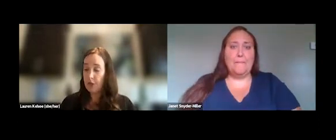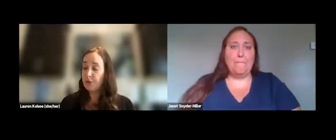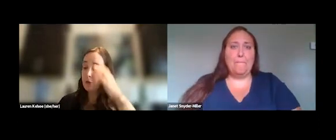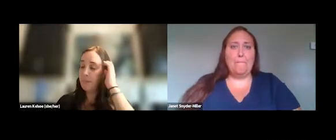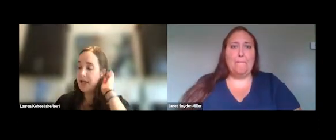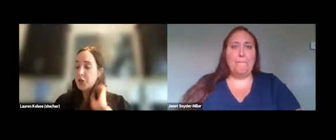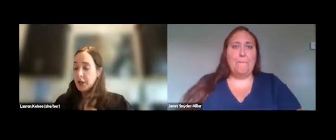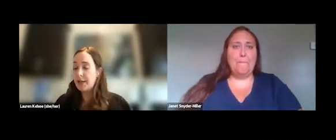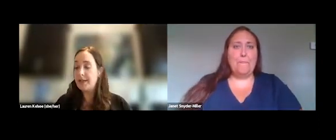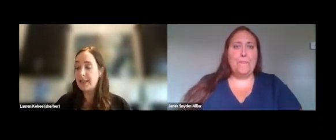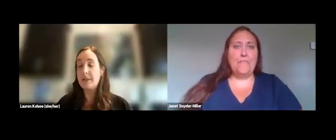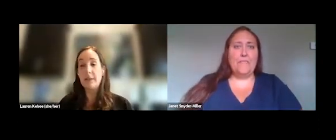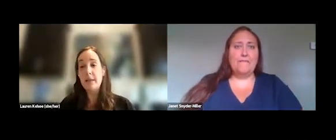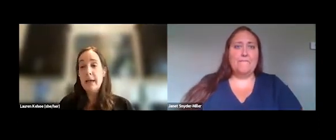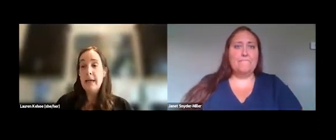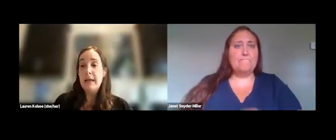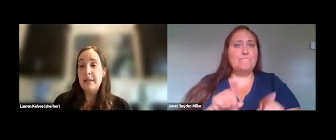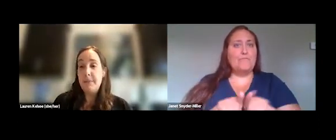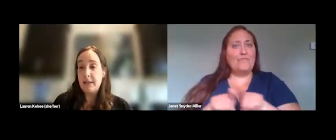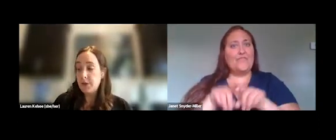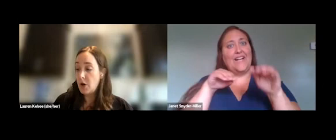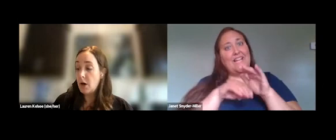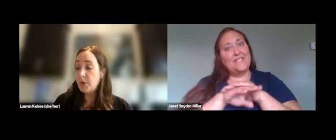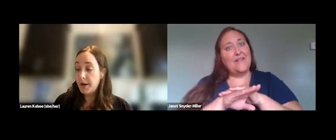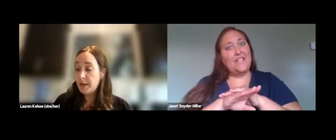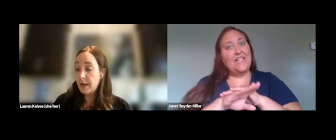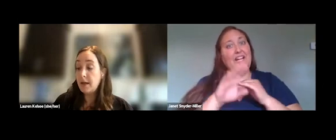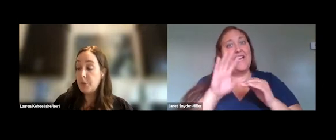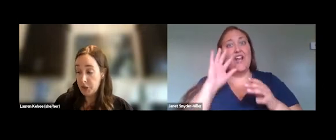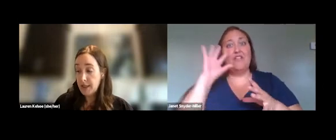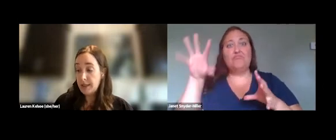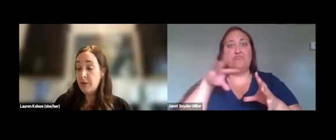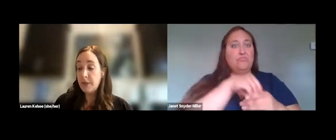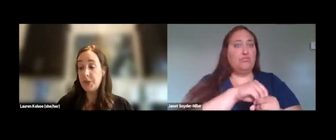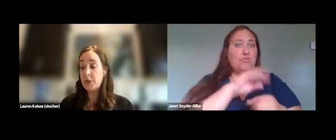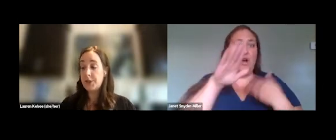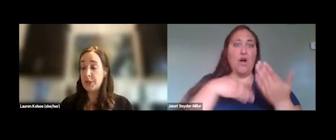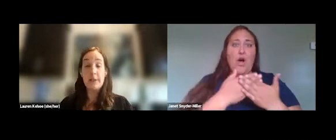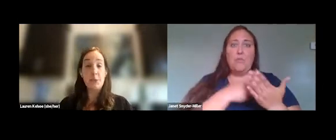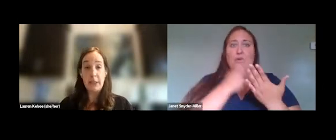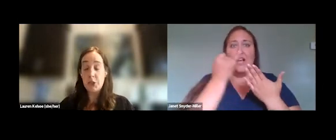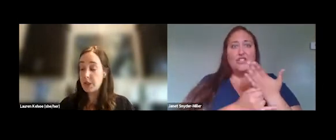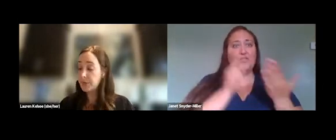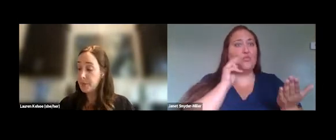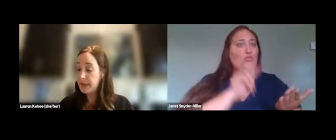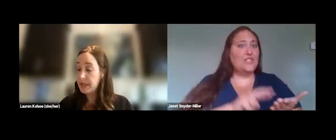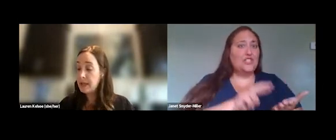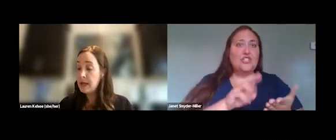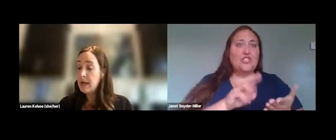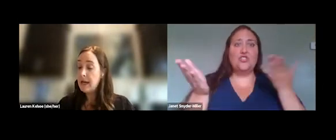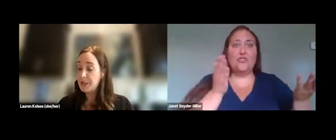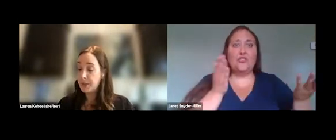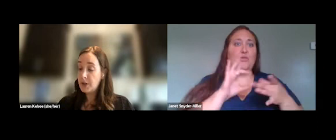This is also informed by ensuring that accessibility is baked into all projects, research, and service relationships from the